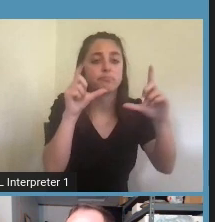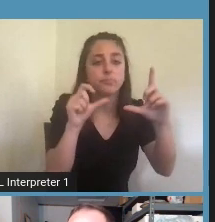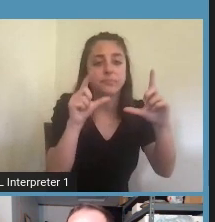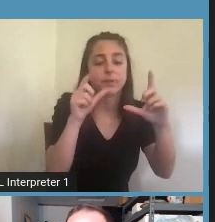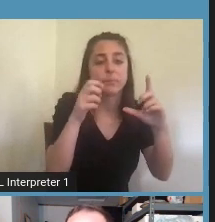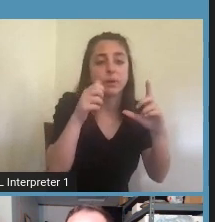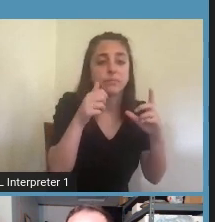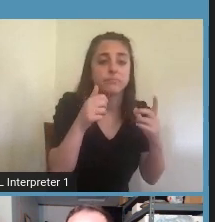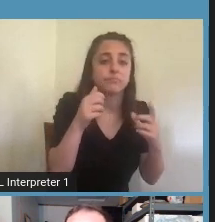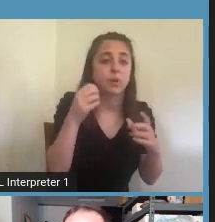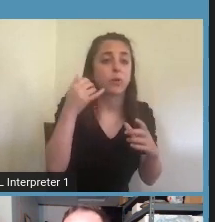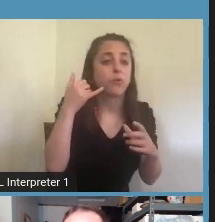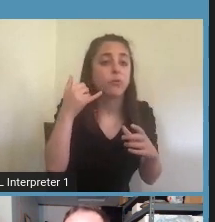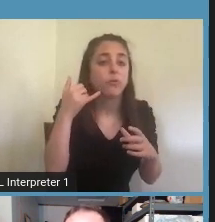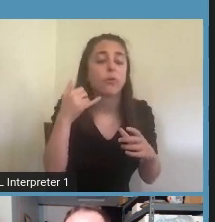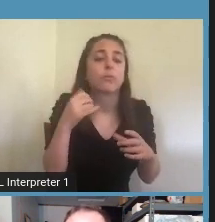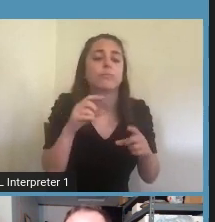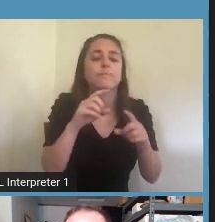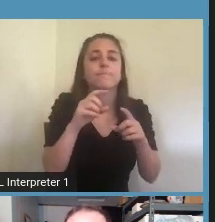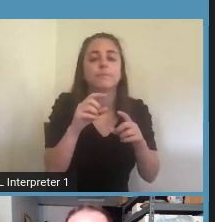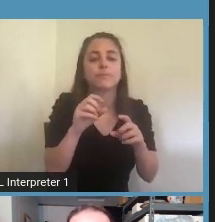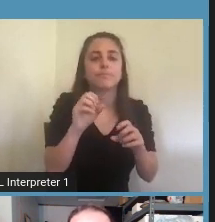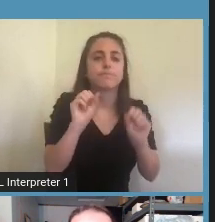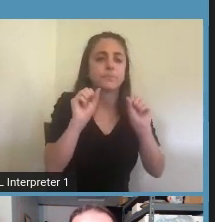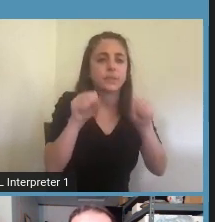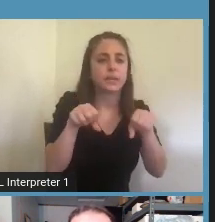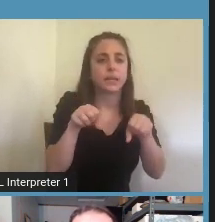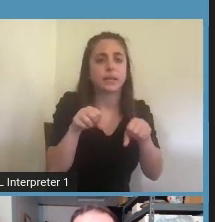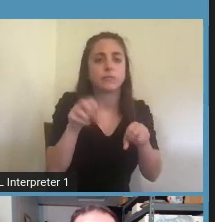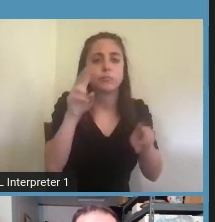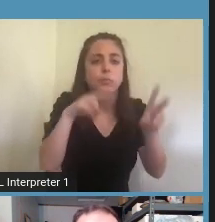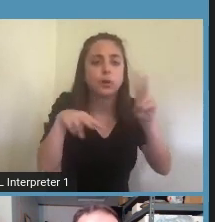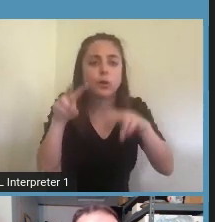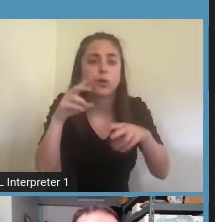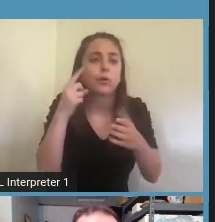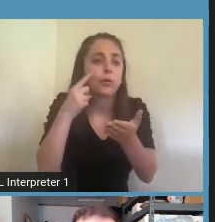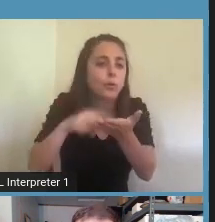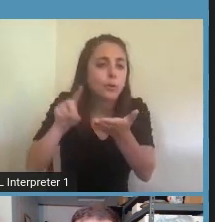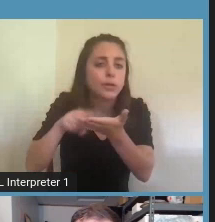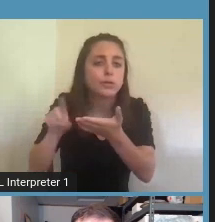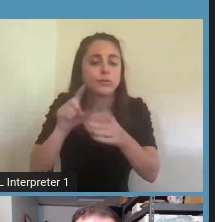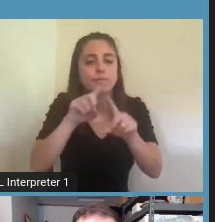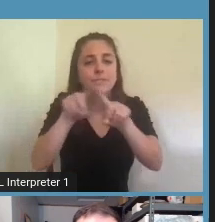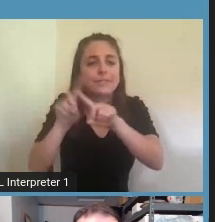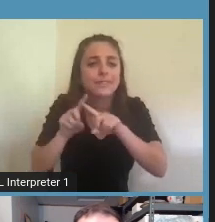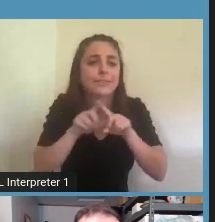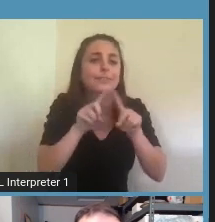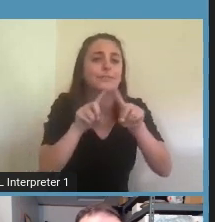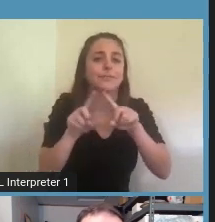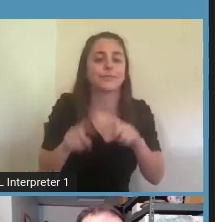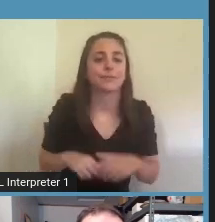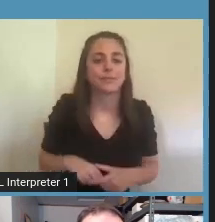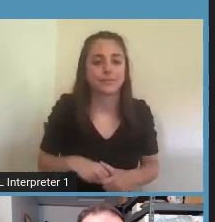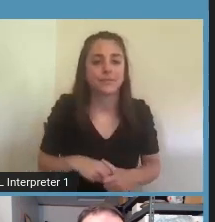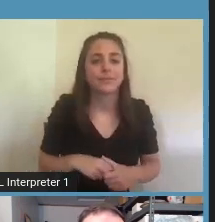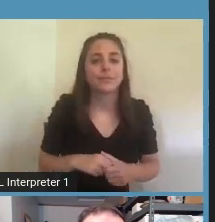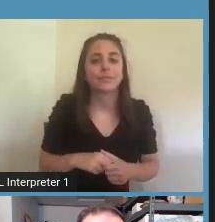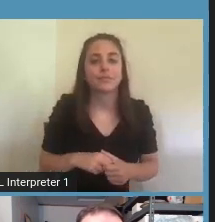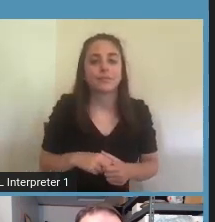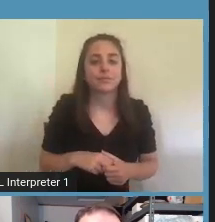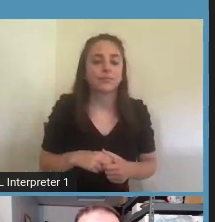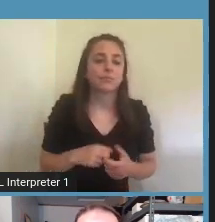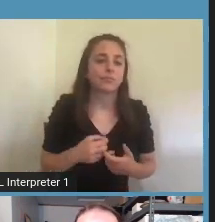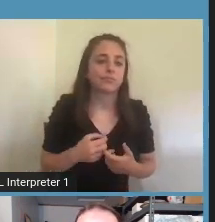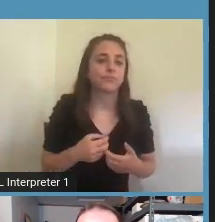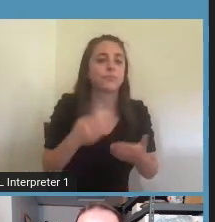you can look at frame rates or all the different settings, and they give a bunch of detailed reviews. So these resources